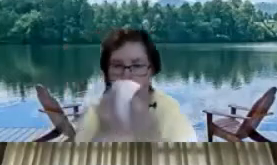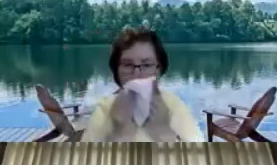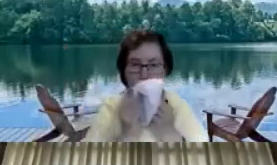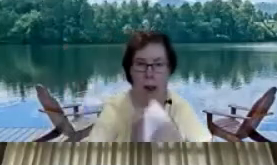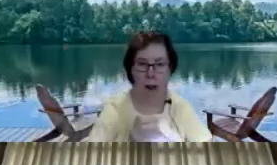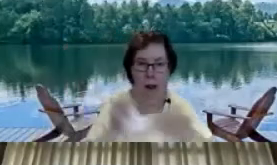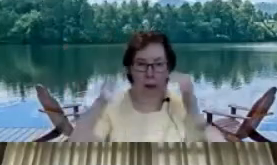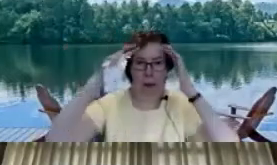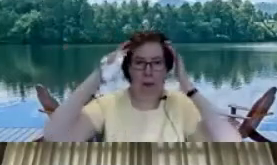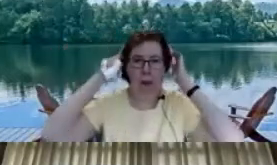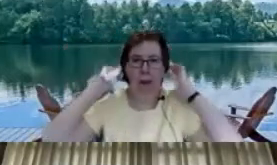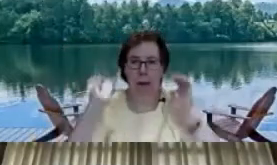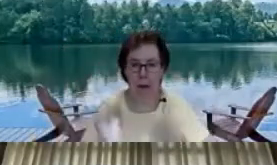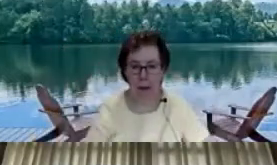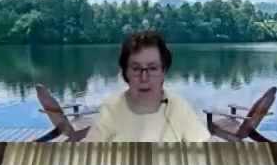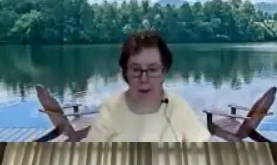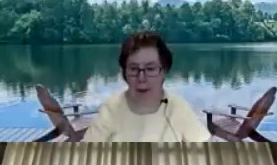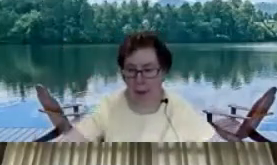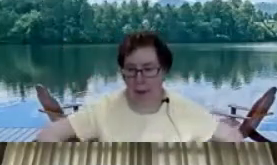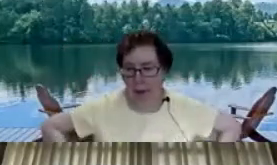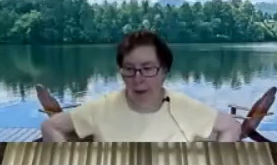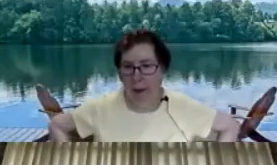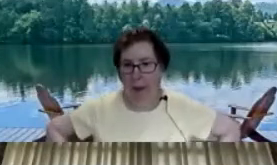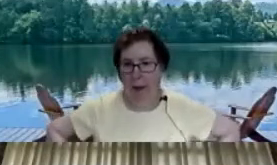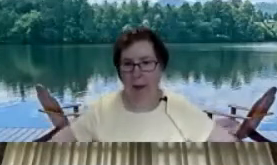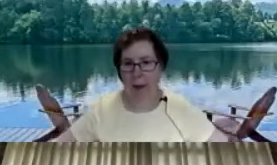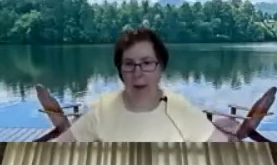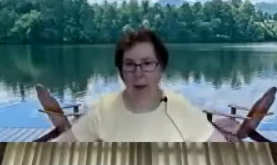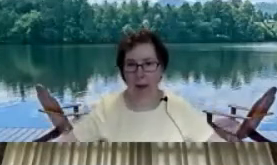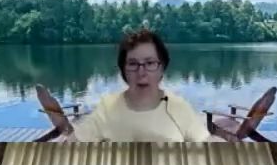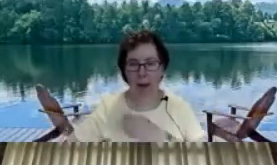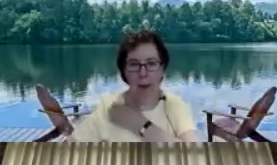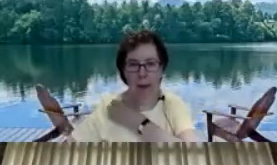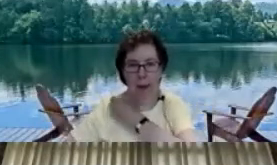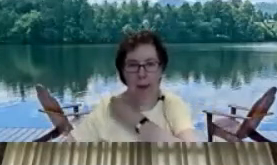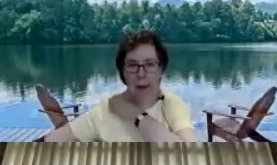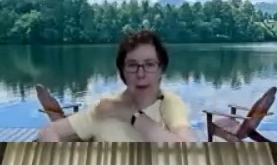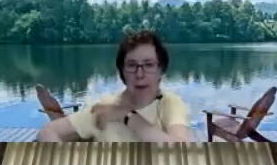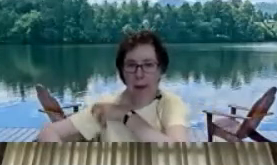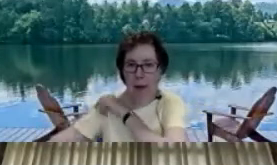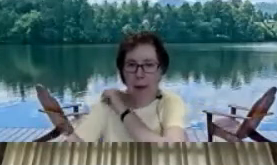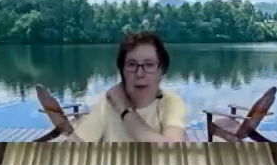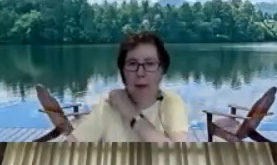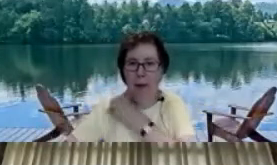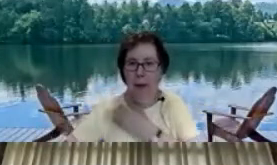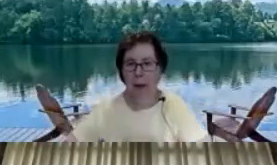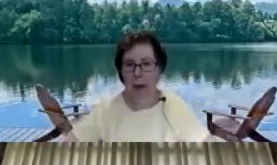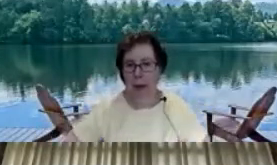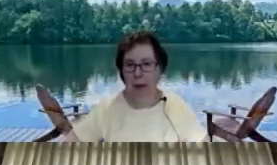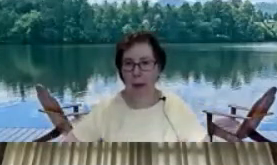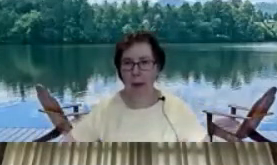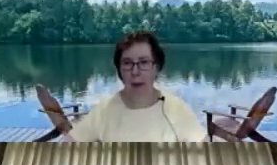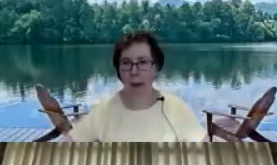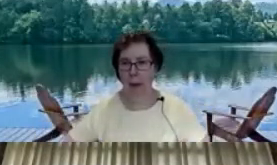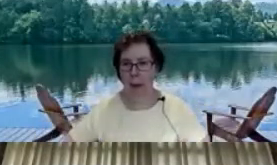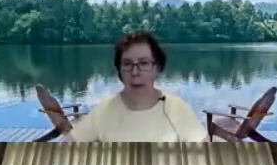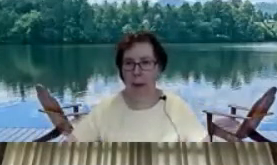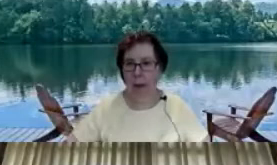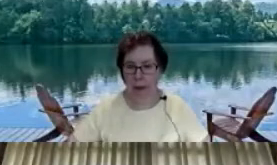myself, and each other. Hank, what are we going to be talking about today? And you can unmute yourself when you're ready, Hank.